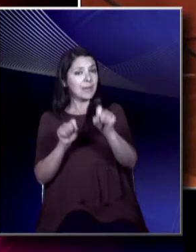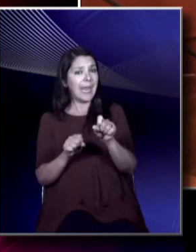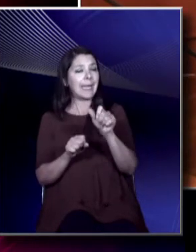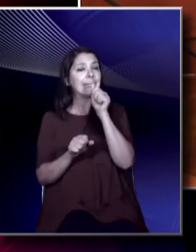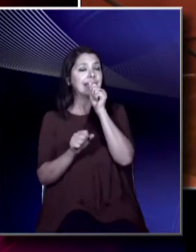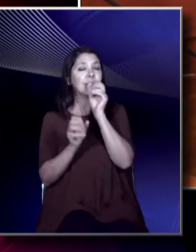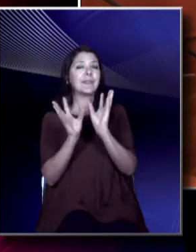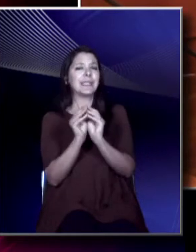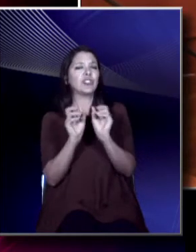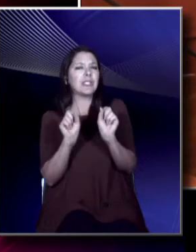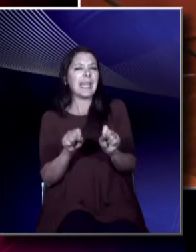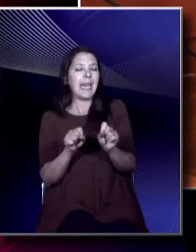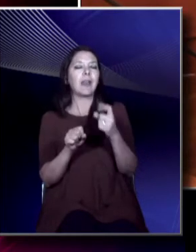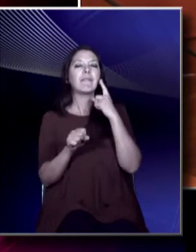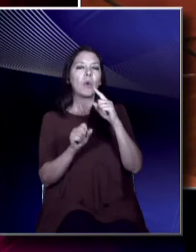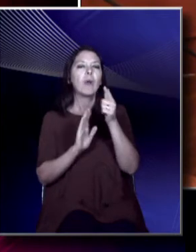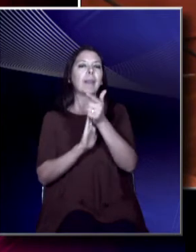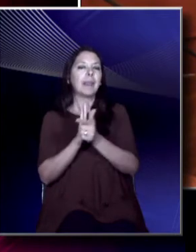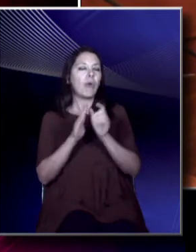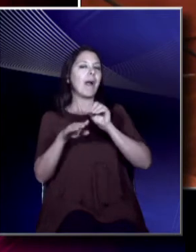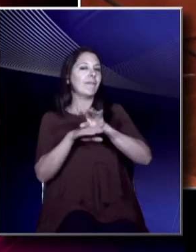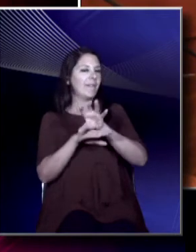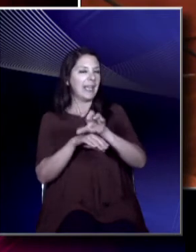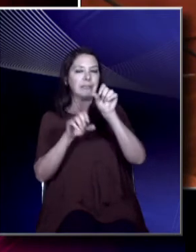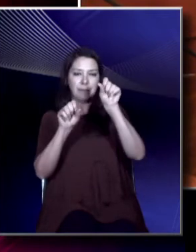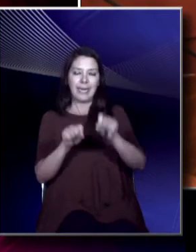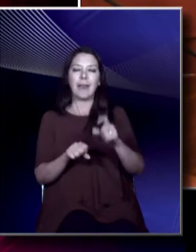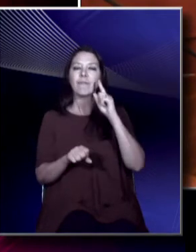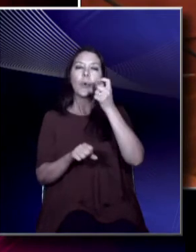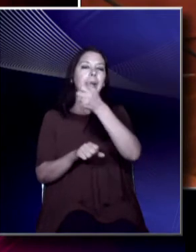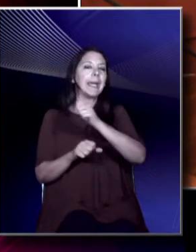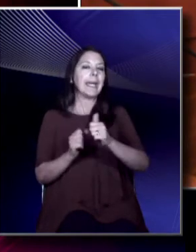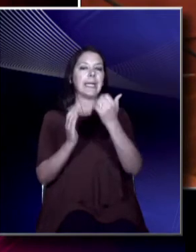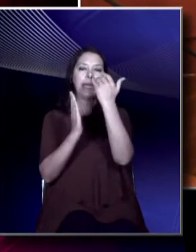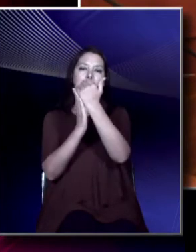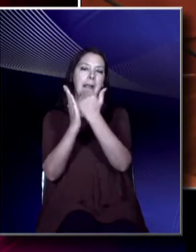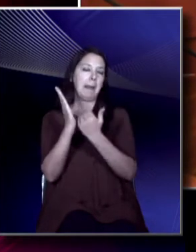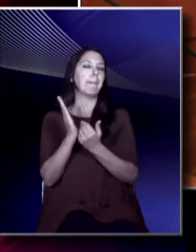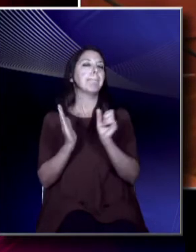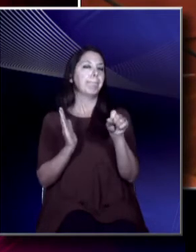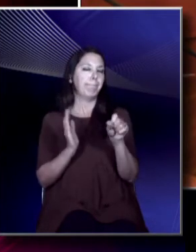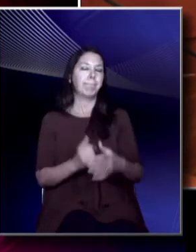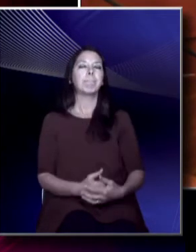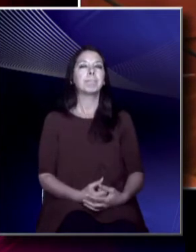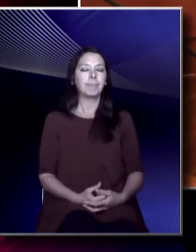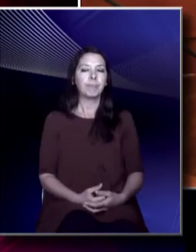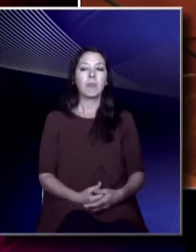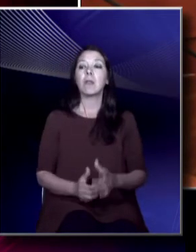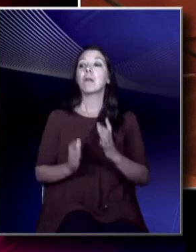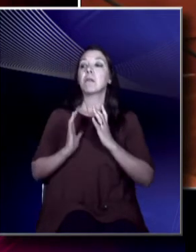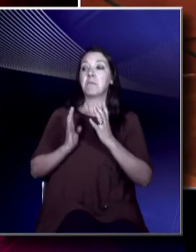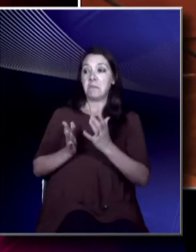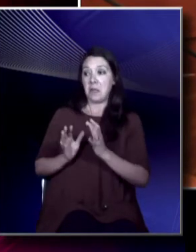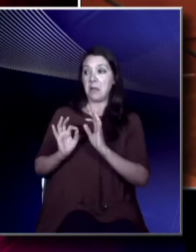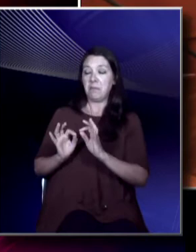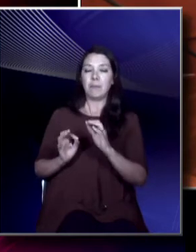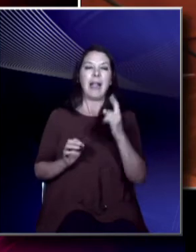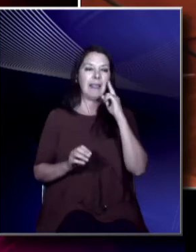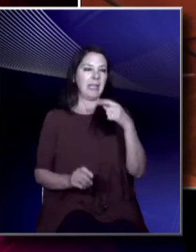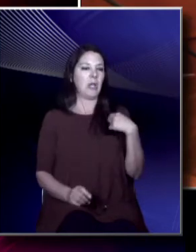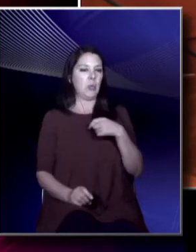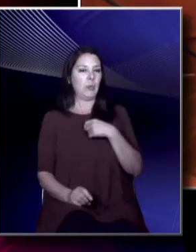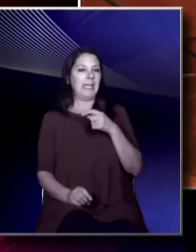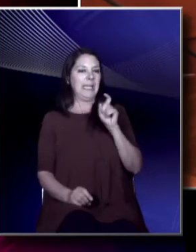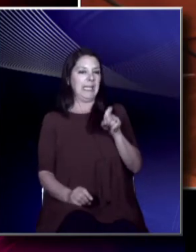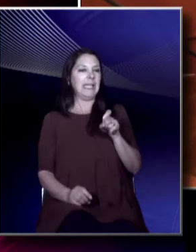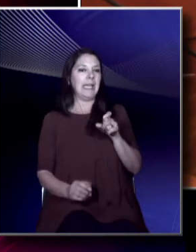executive session to obtain legal advice on any agendized item. Okay, with that said, I think there's a need for some